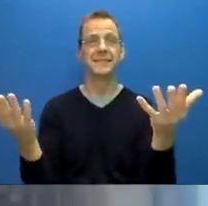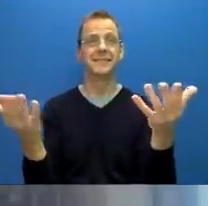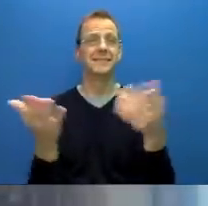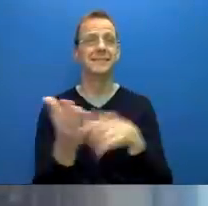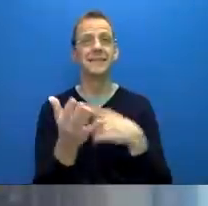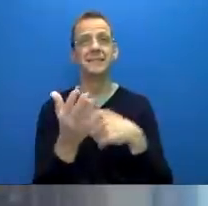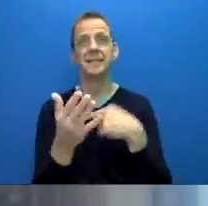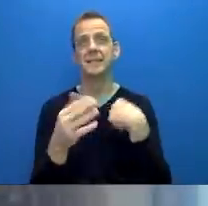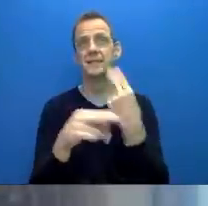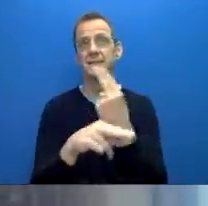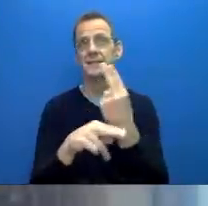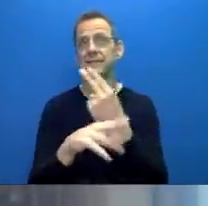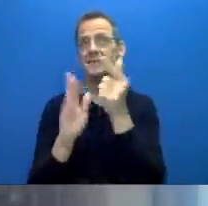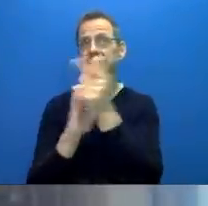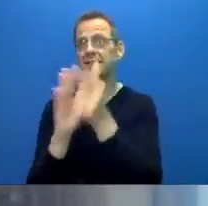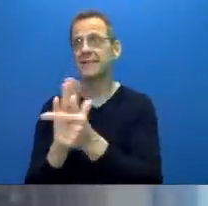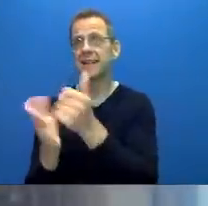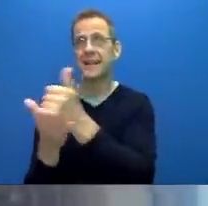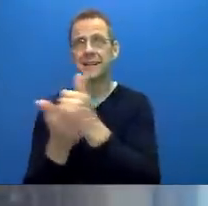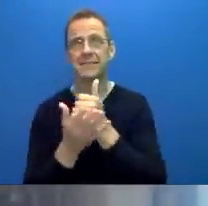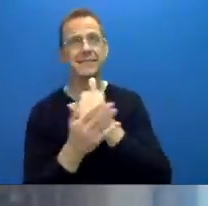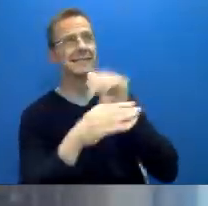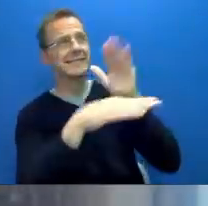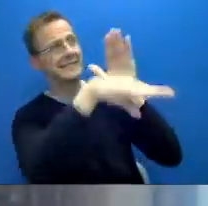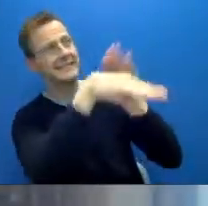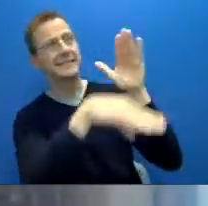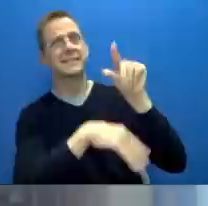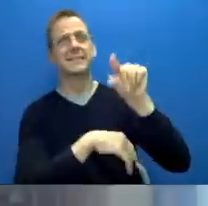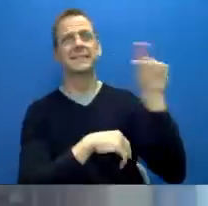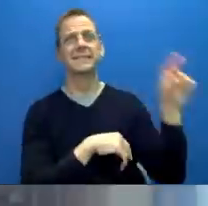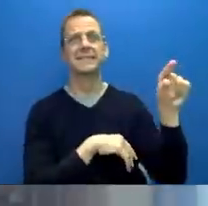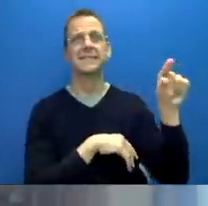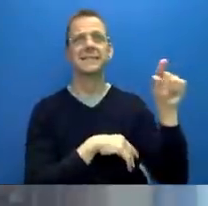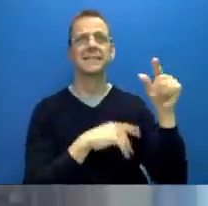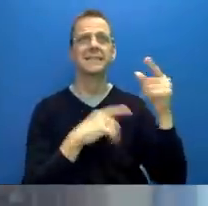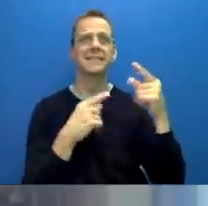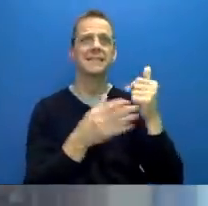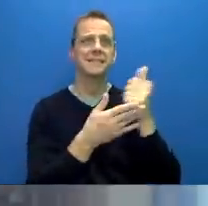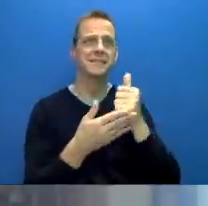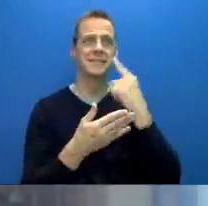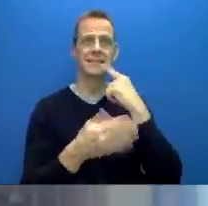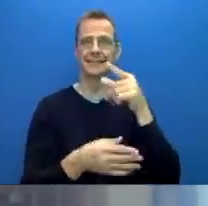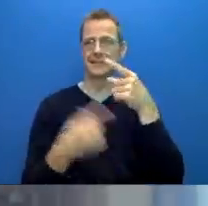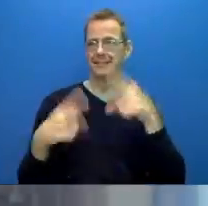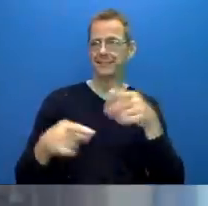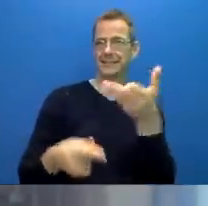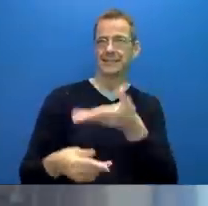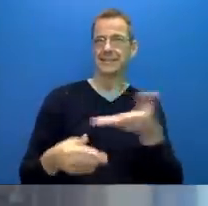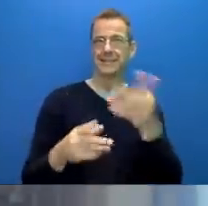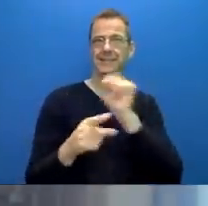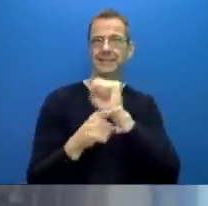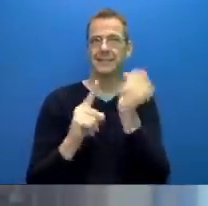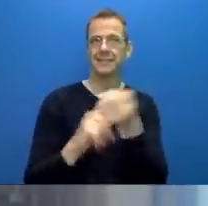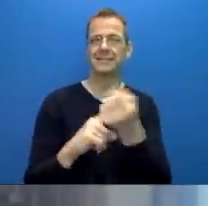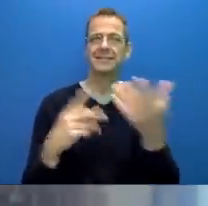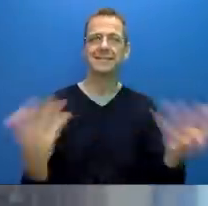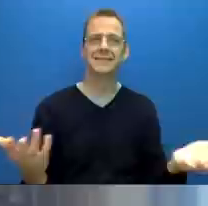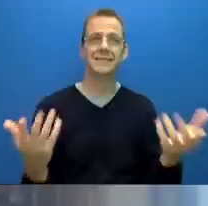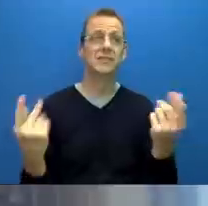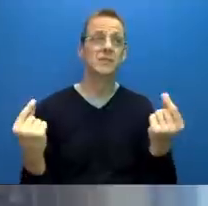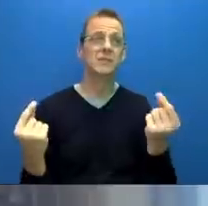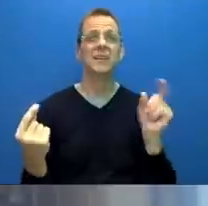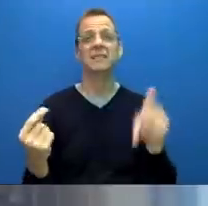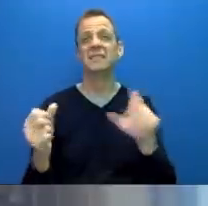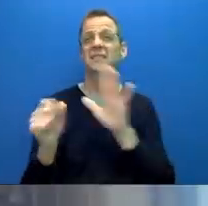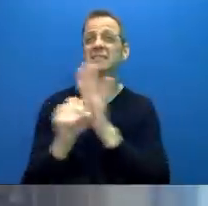can do today is to push your city council if you know, live in a city where there are things they might